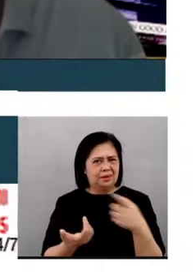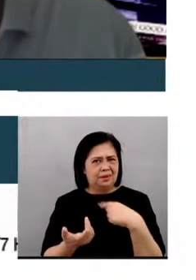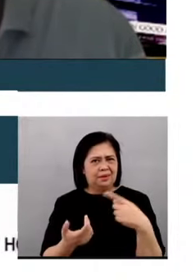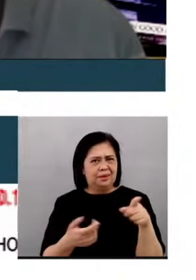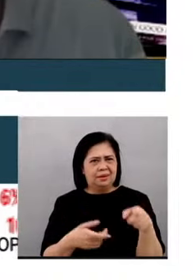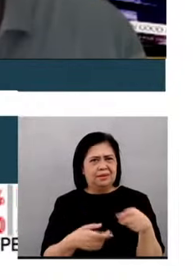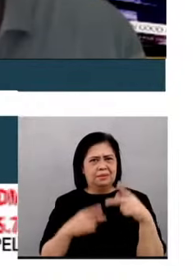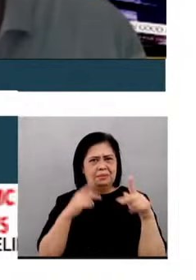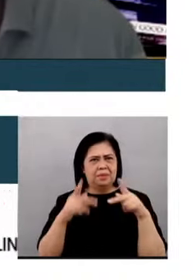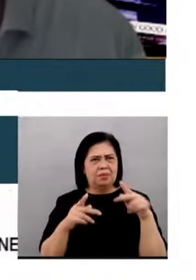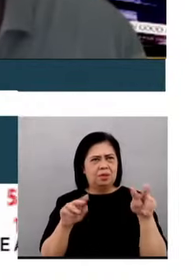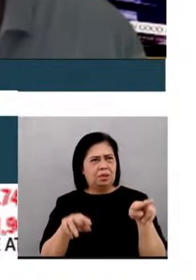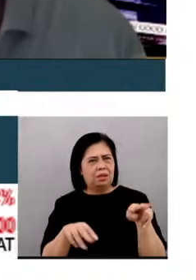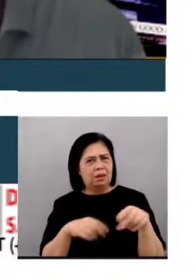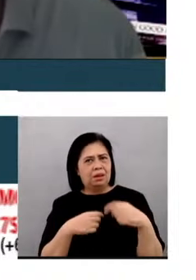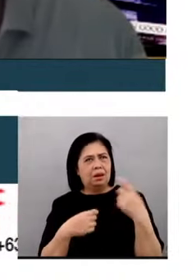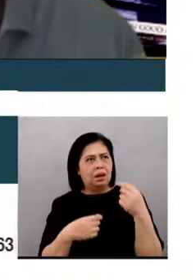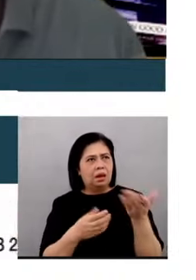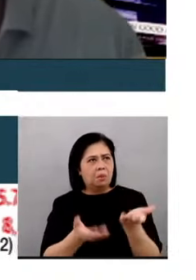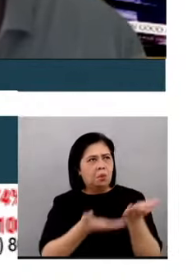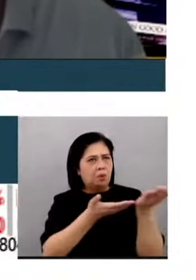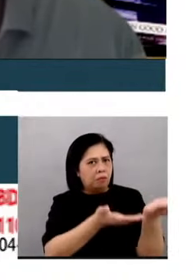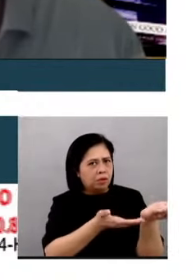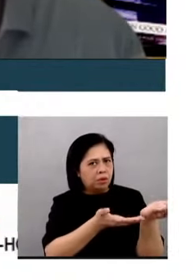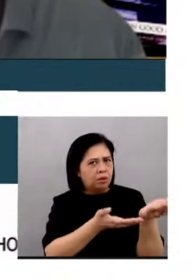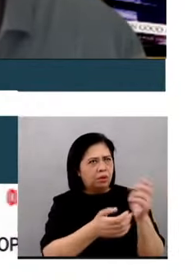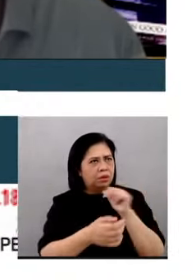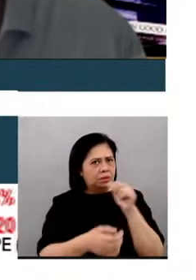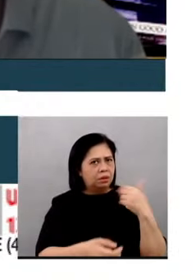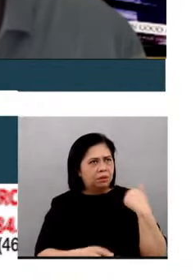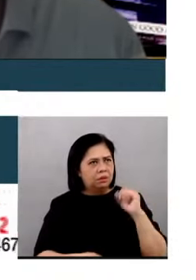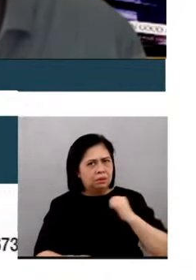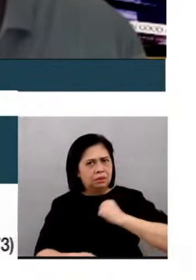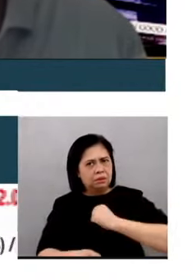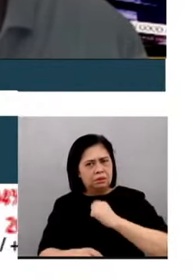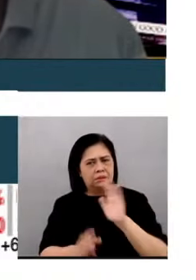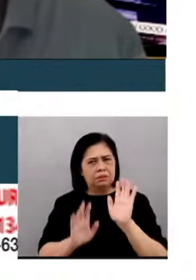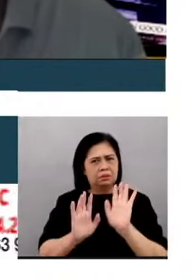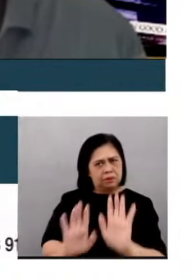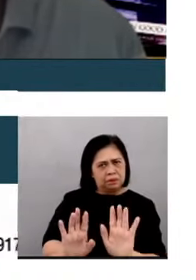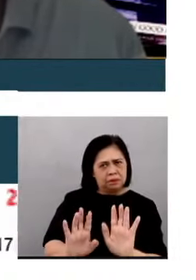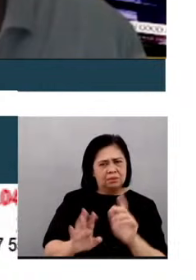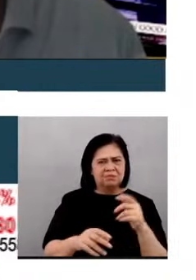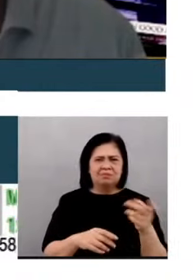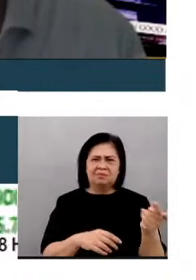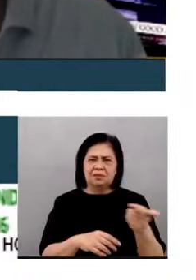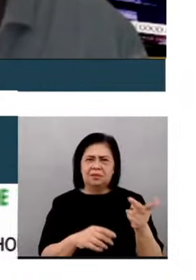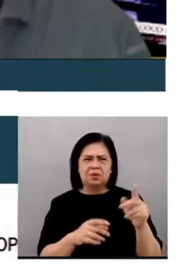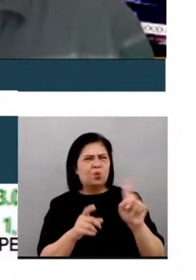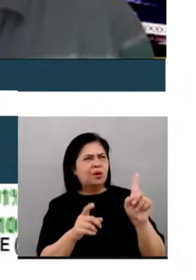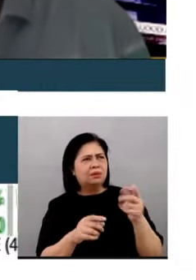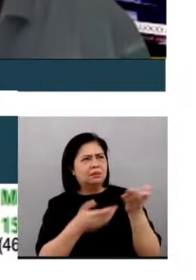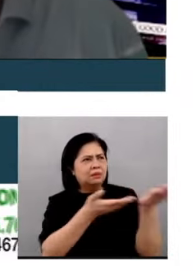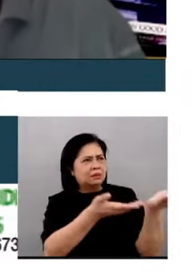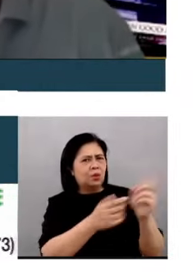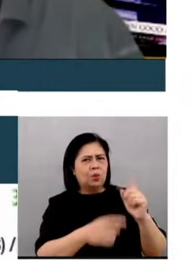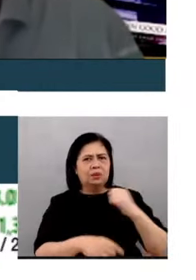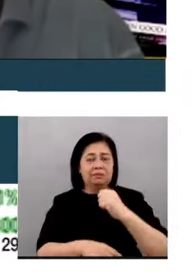public? That there was an offer made and there was a rejection, there was a resistance to that offer.